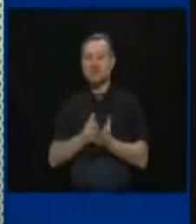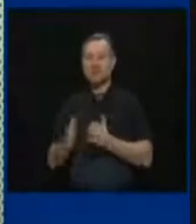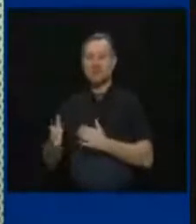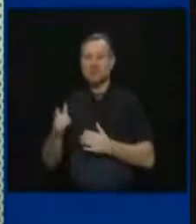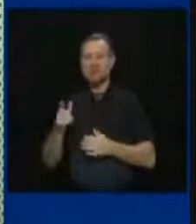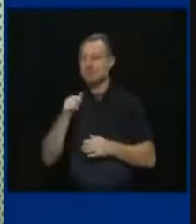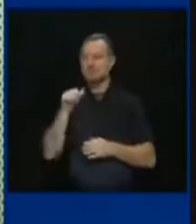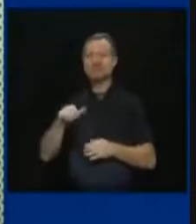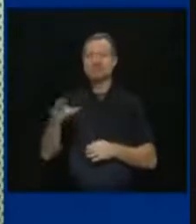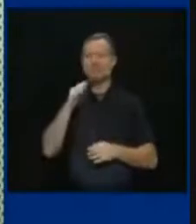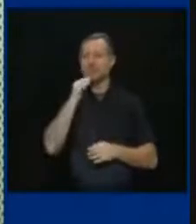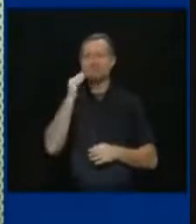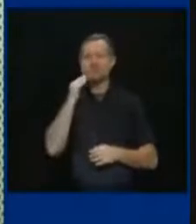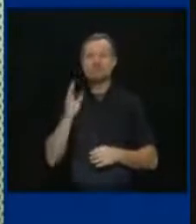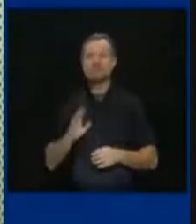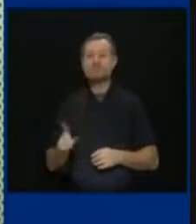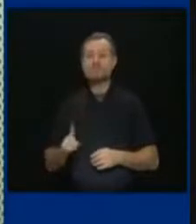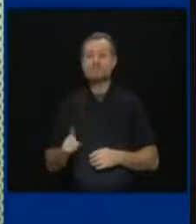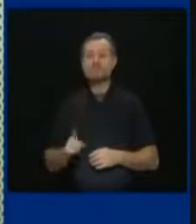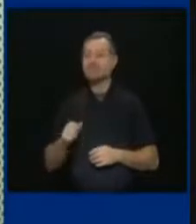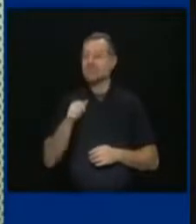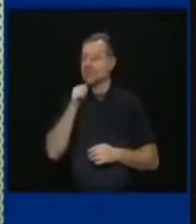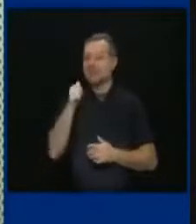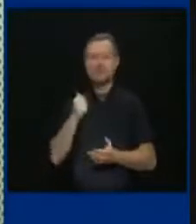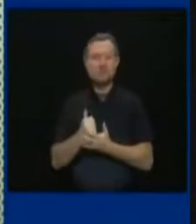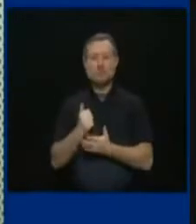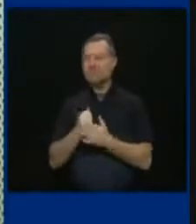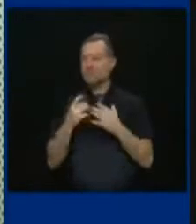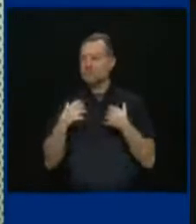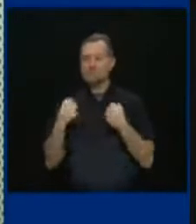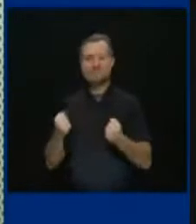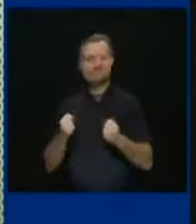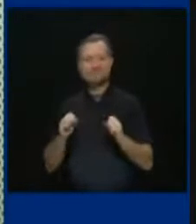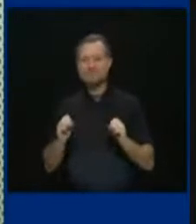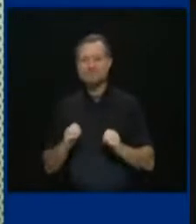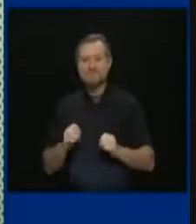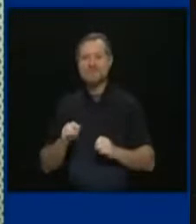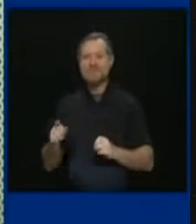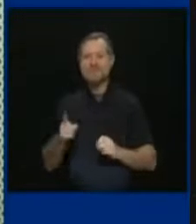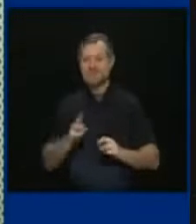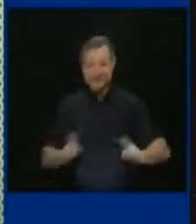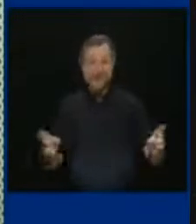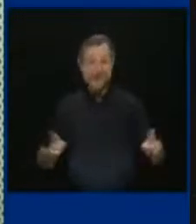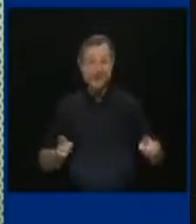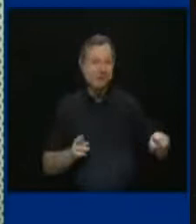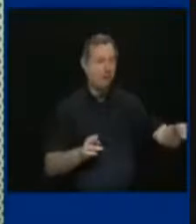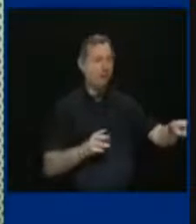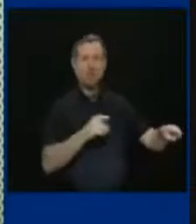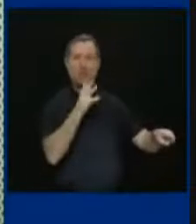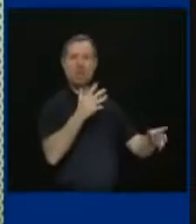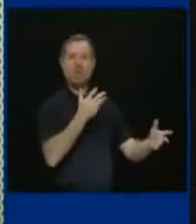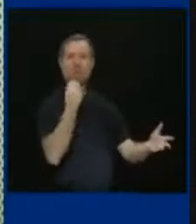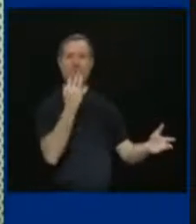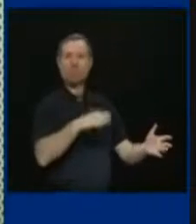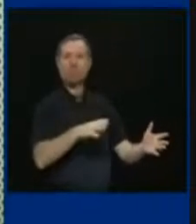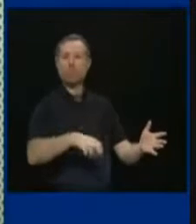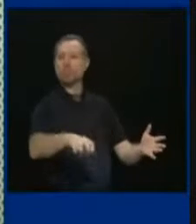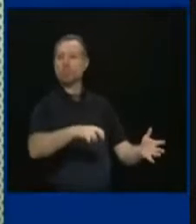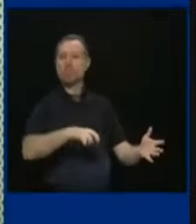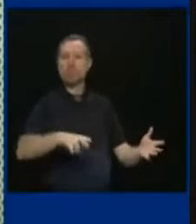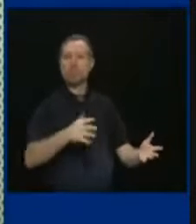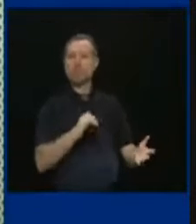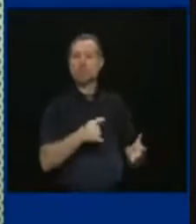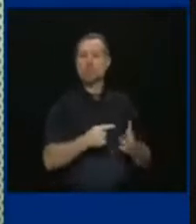home that he thought he was going to be spending the next few months in recovery when he was ready to do it. And he went back and all started all over